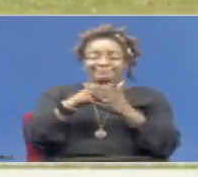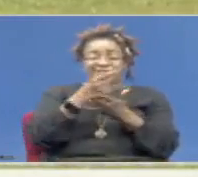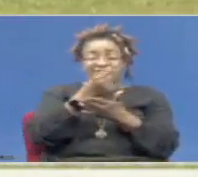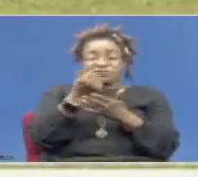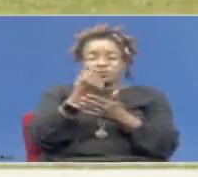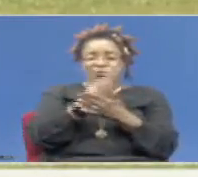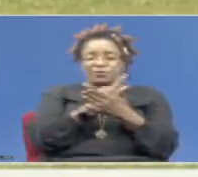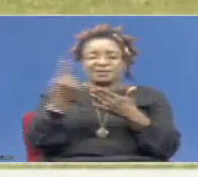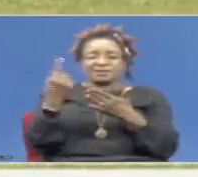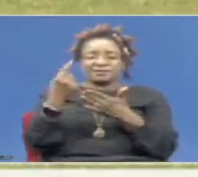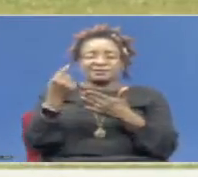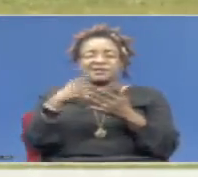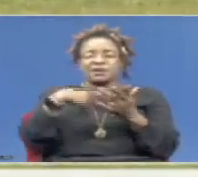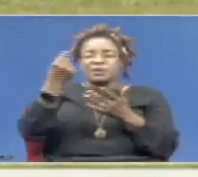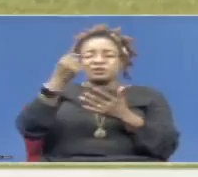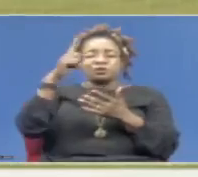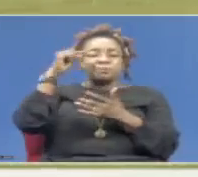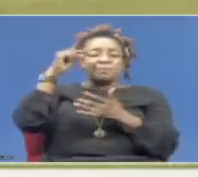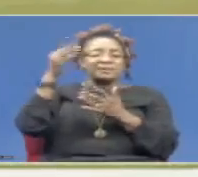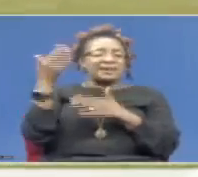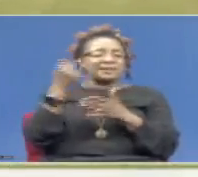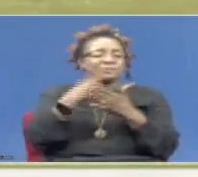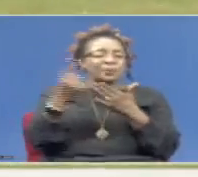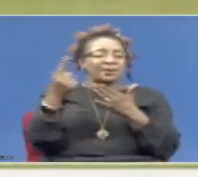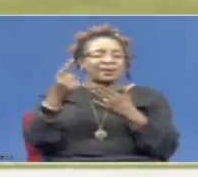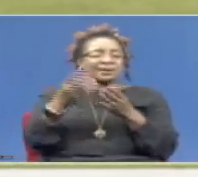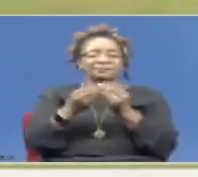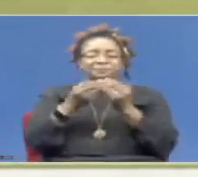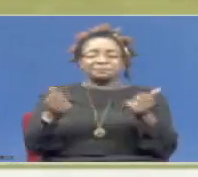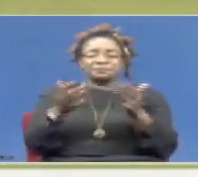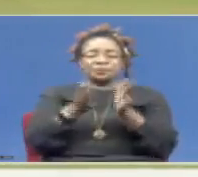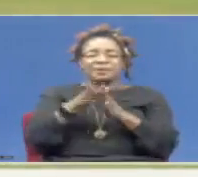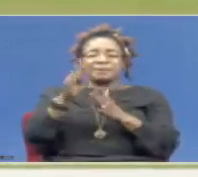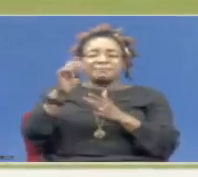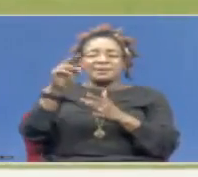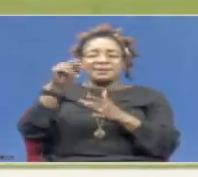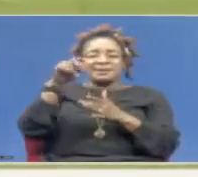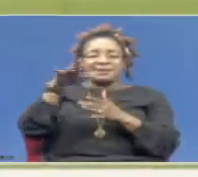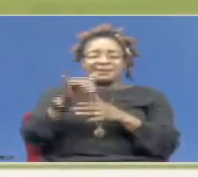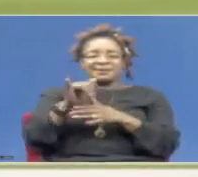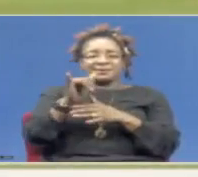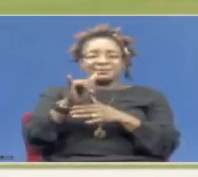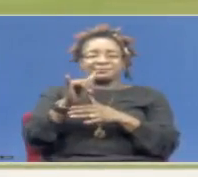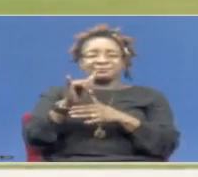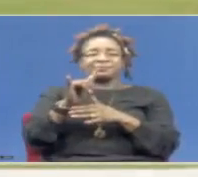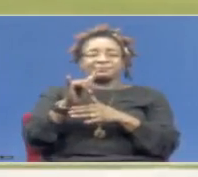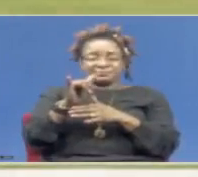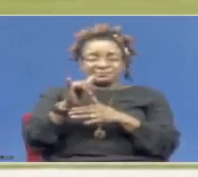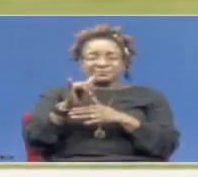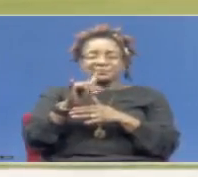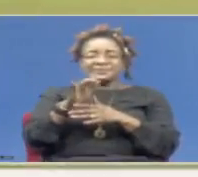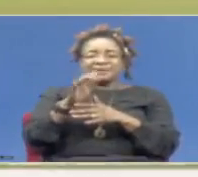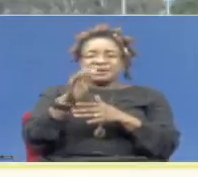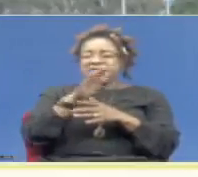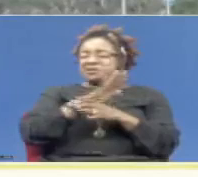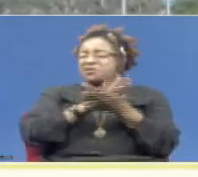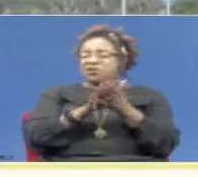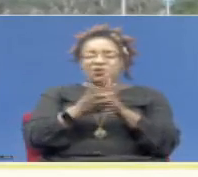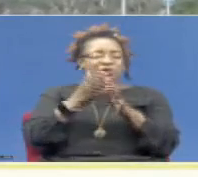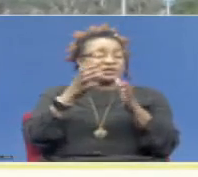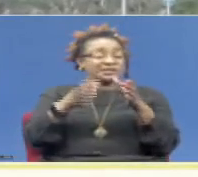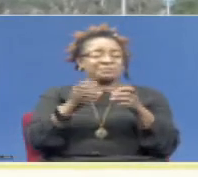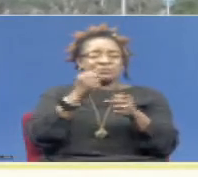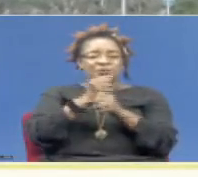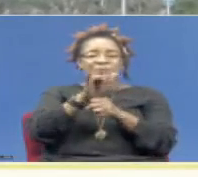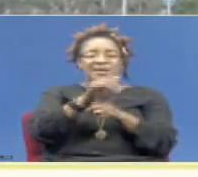and even to go to Mombasa last week and pick up a win in Bandari's, you know, backyard. Not many teams do that easily. And